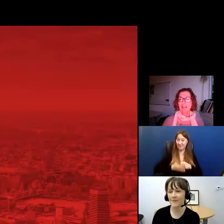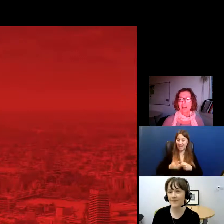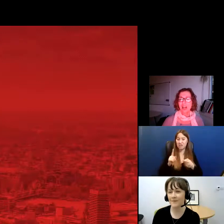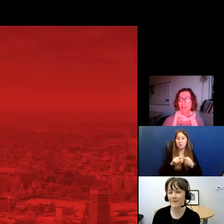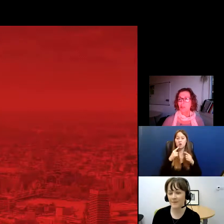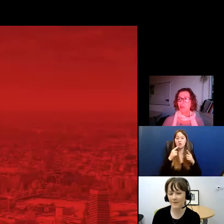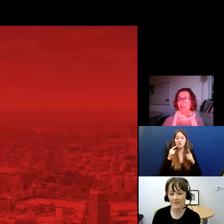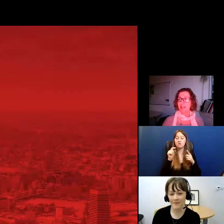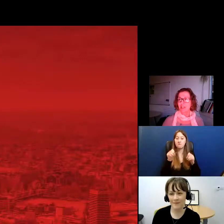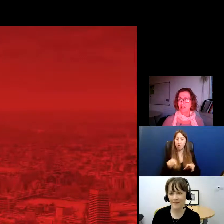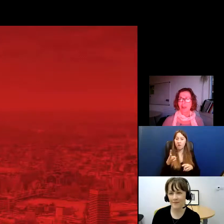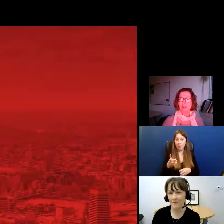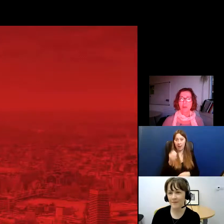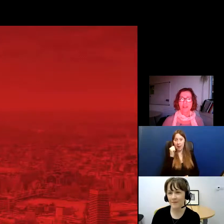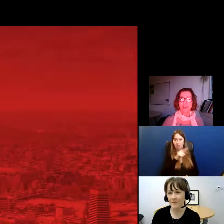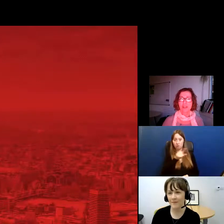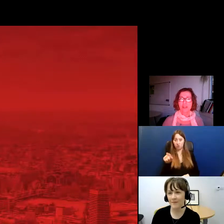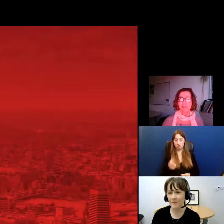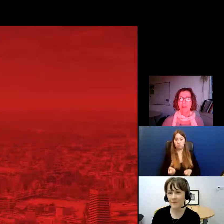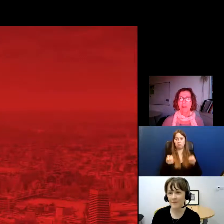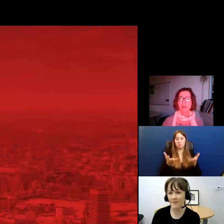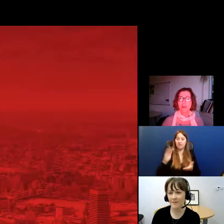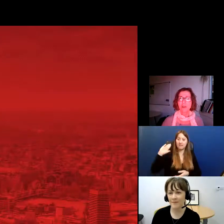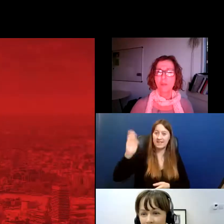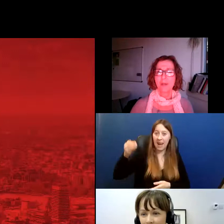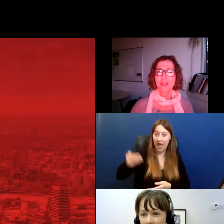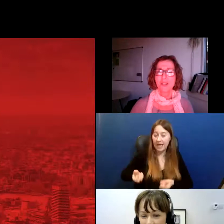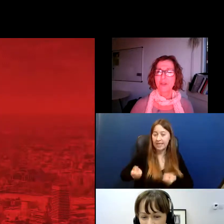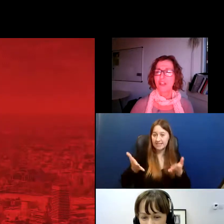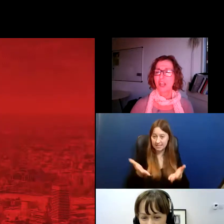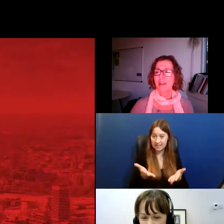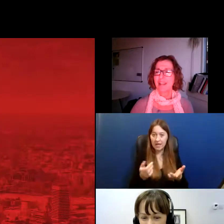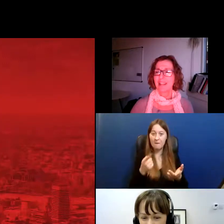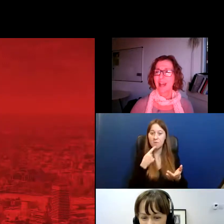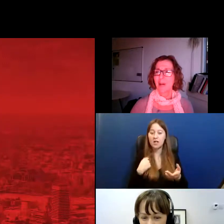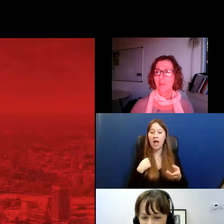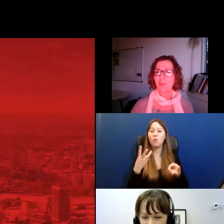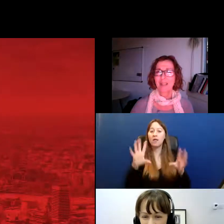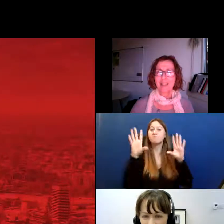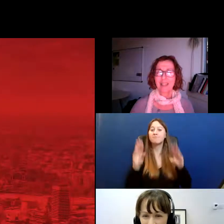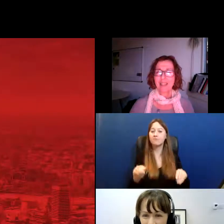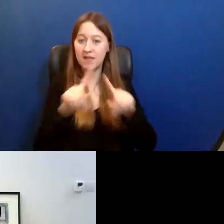and do get in touch if you have any questions, and I think probably I will stop screen sharing now.